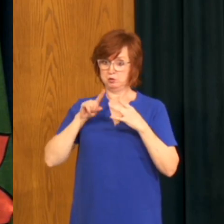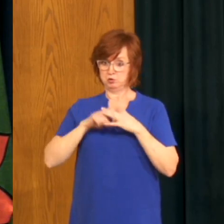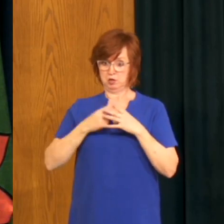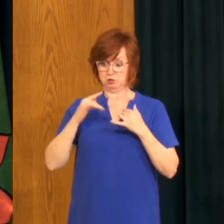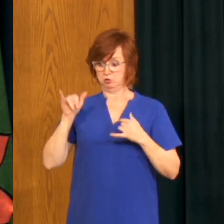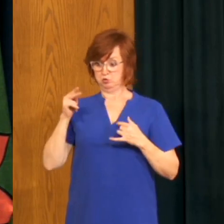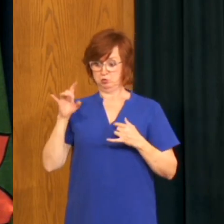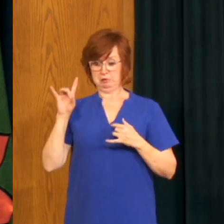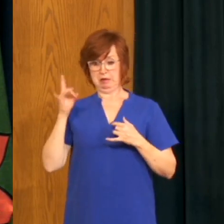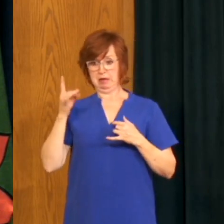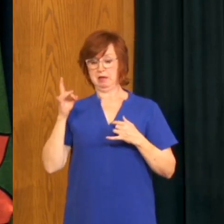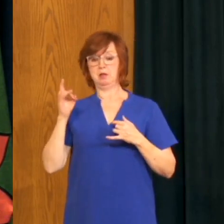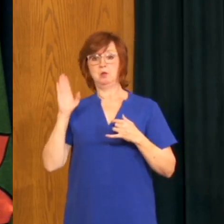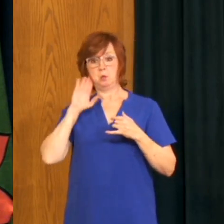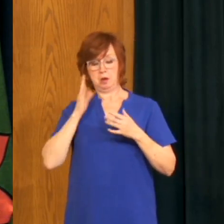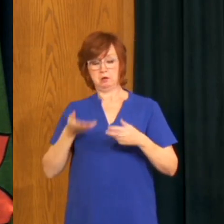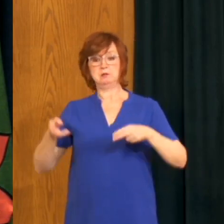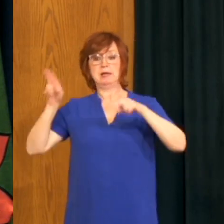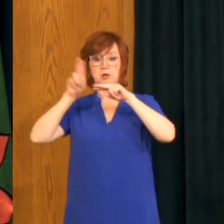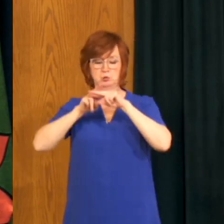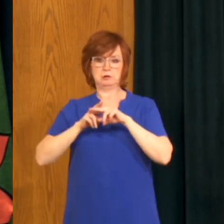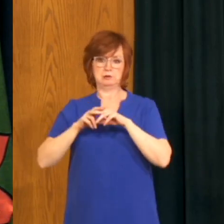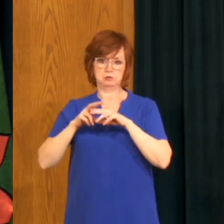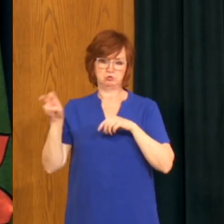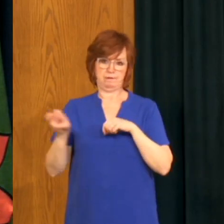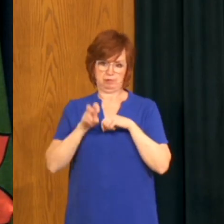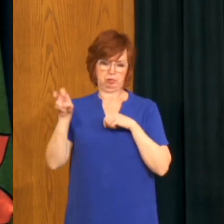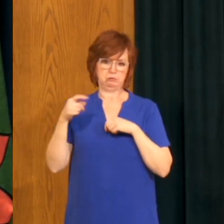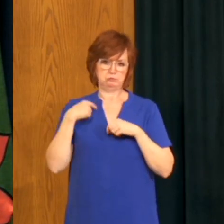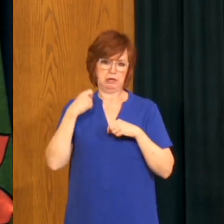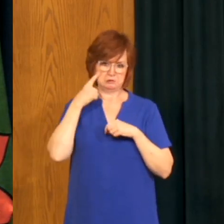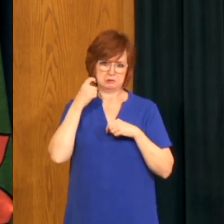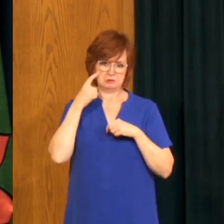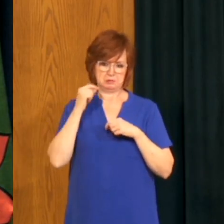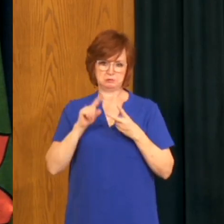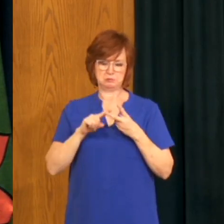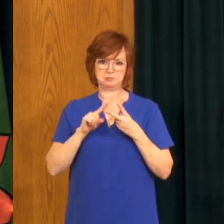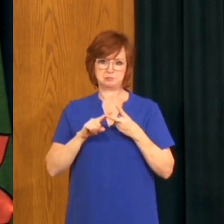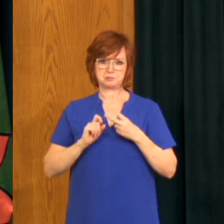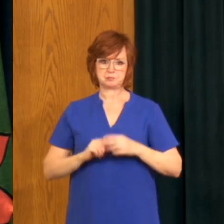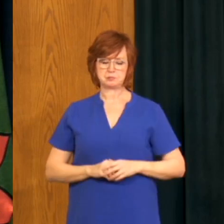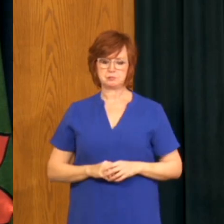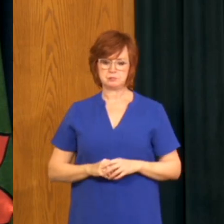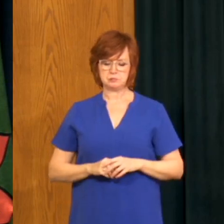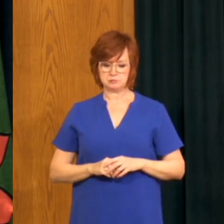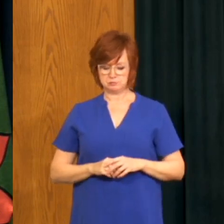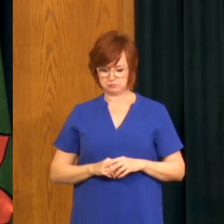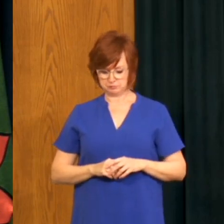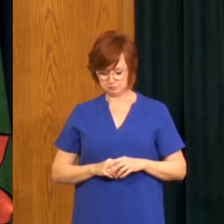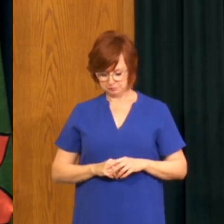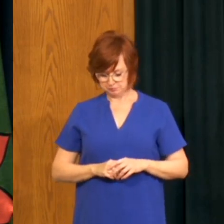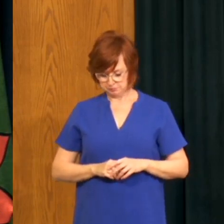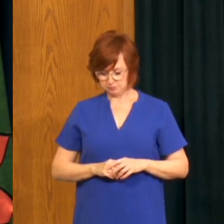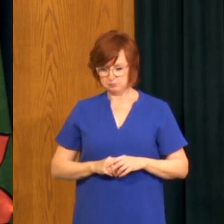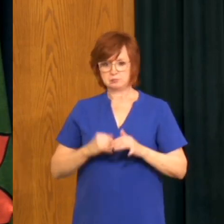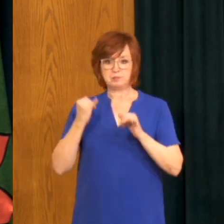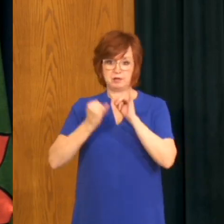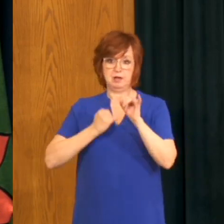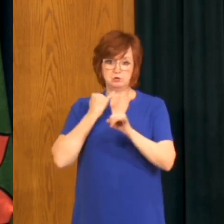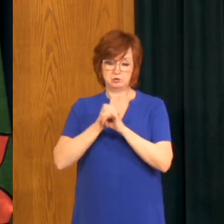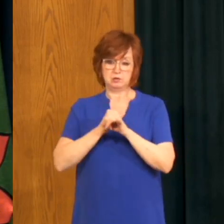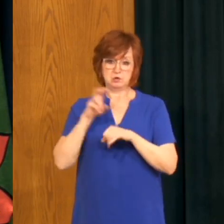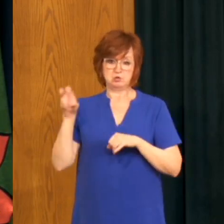additional travel between our provinces and increasingly some additional international